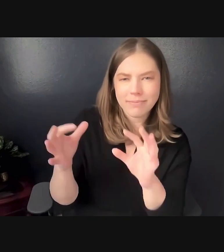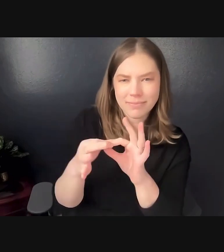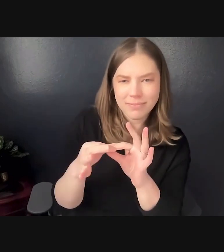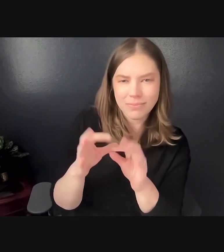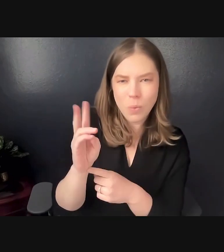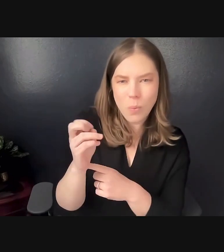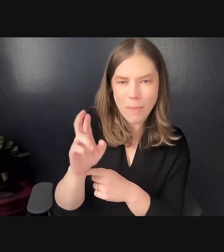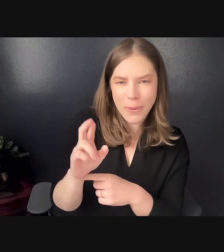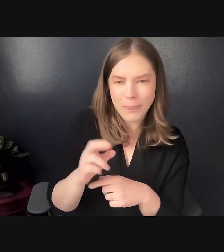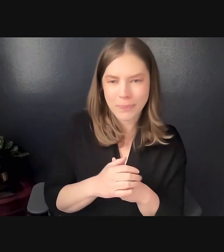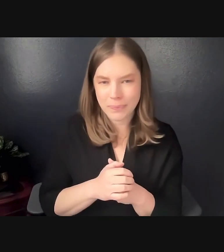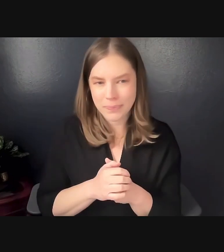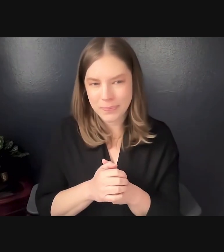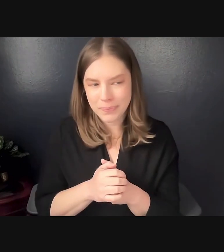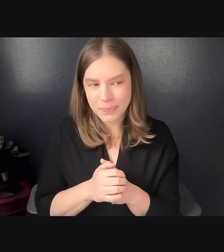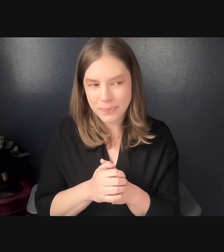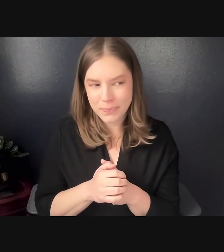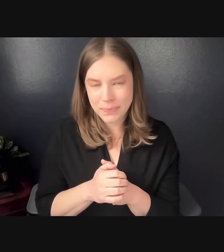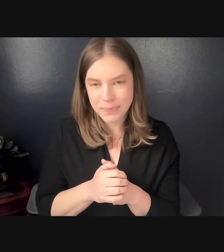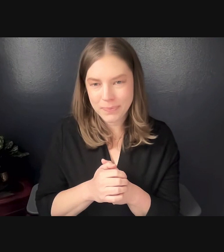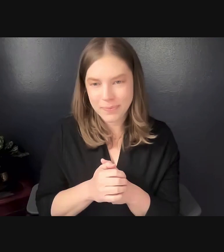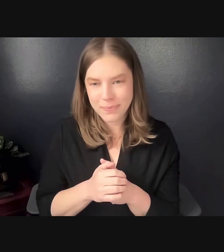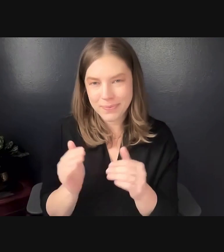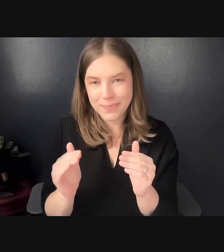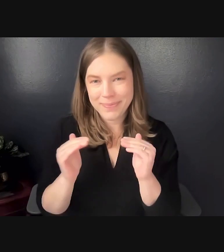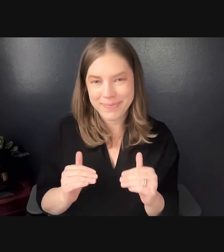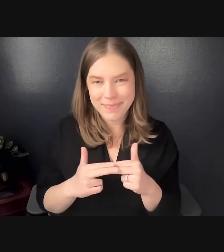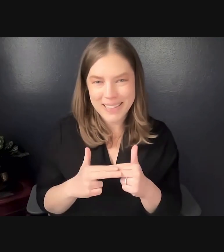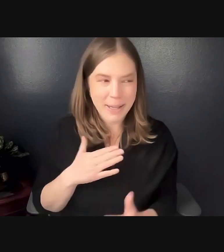effective. We will post a link to that webinar in the chat.